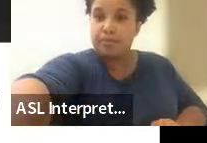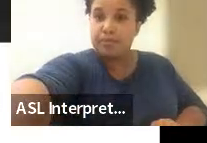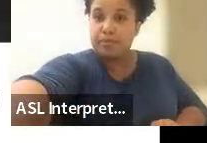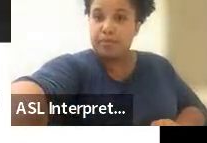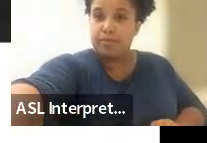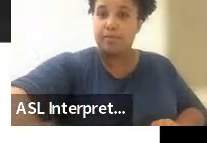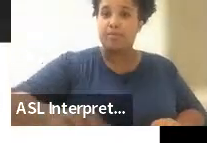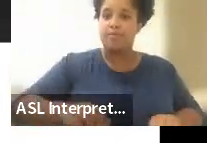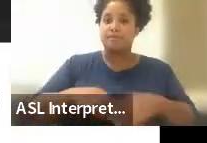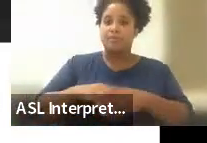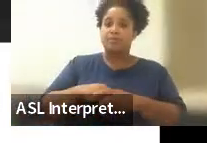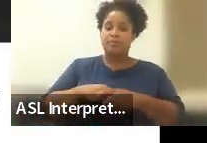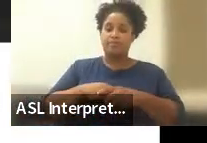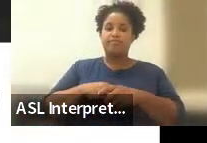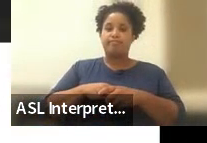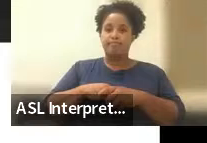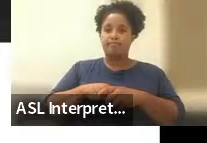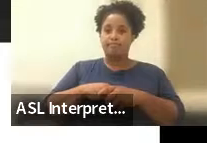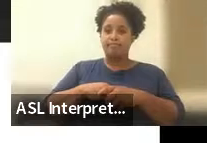In yellow, that's